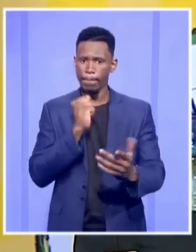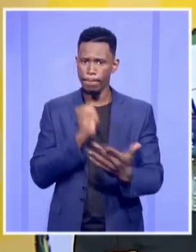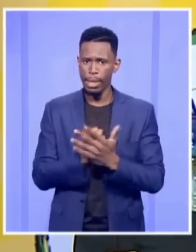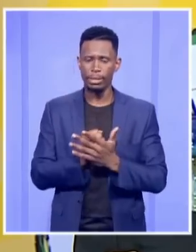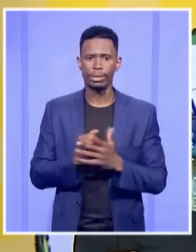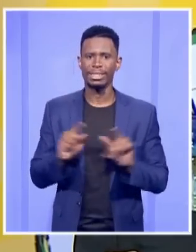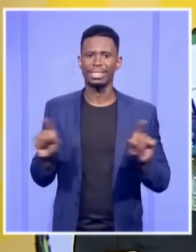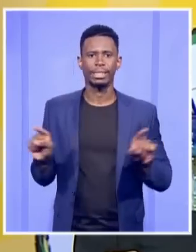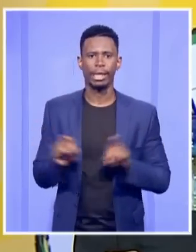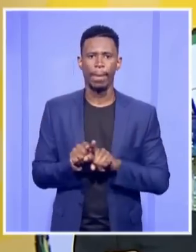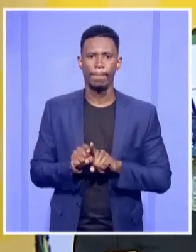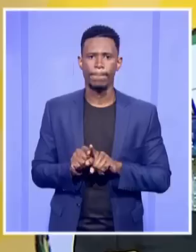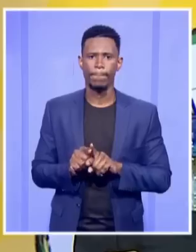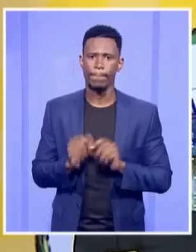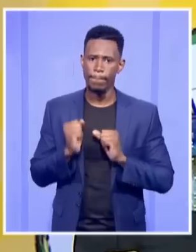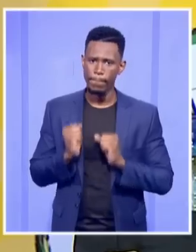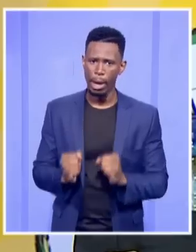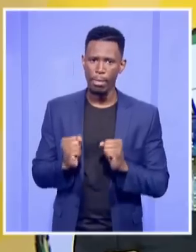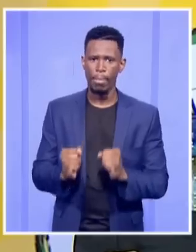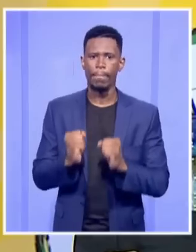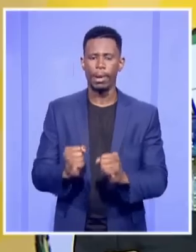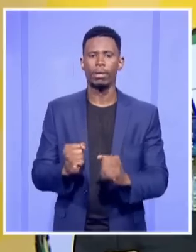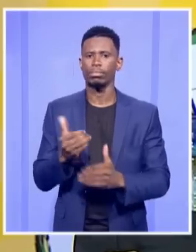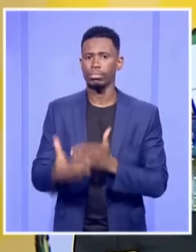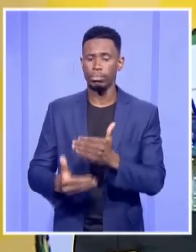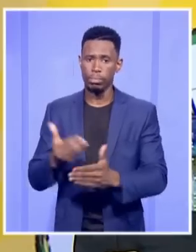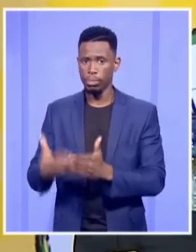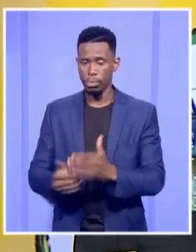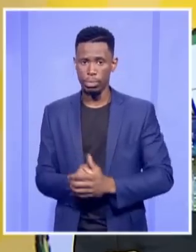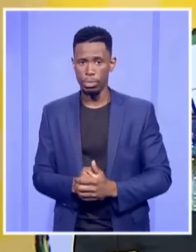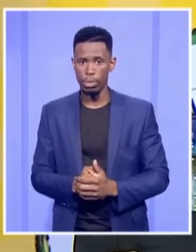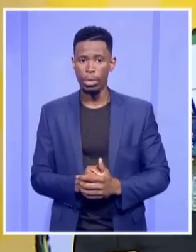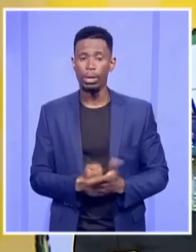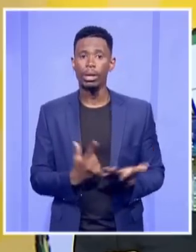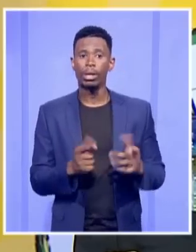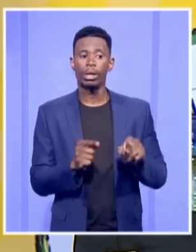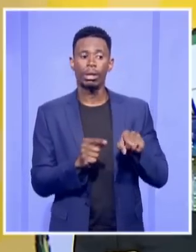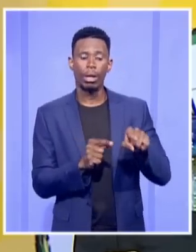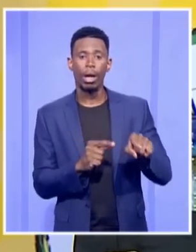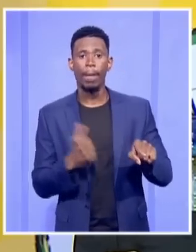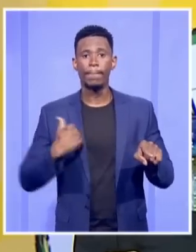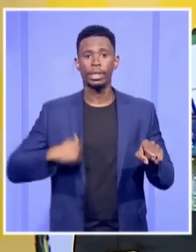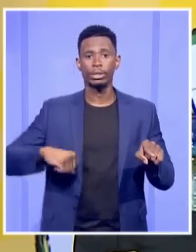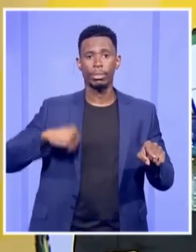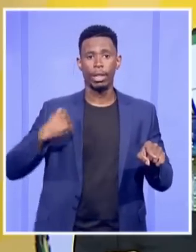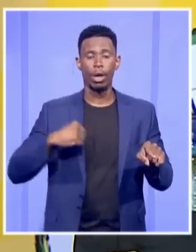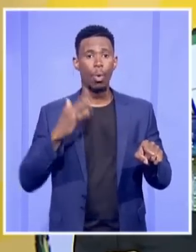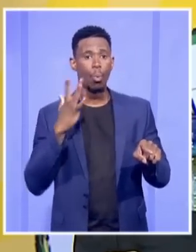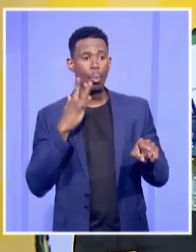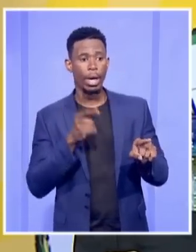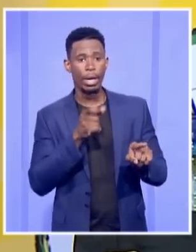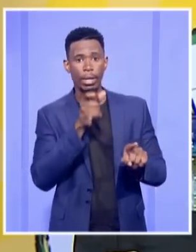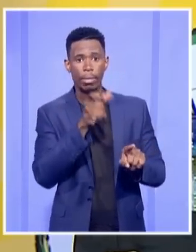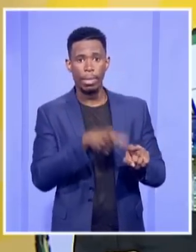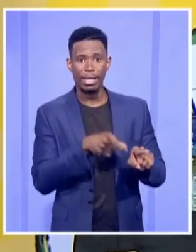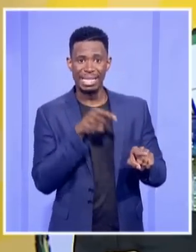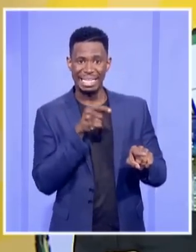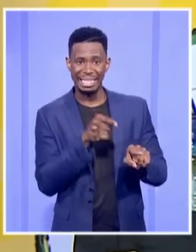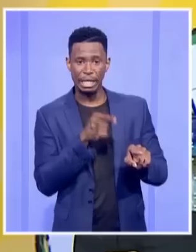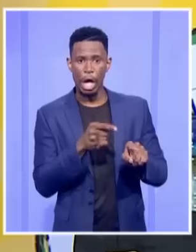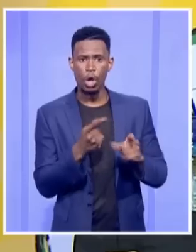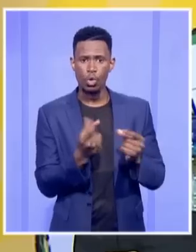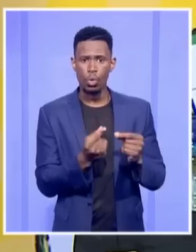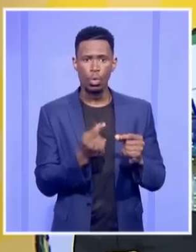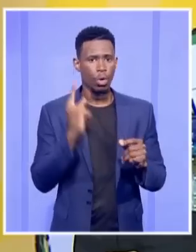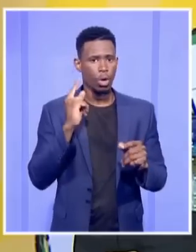What we do in municipalities when cadres do not toe the line must be what is done everywhere else where